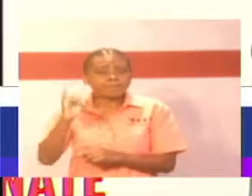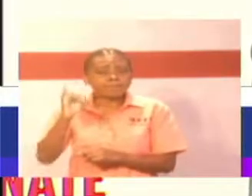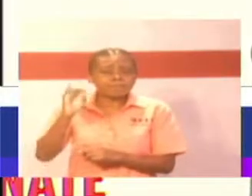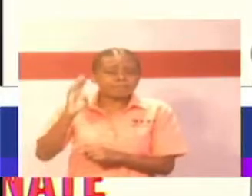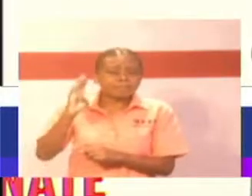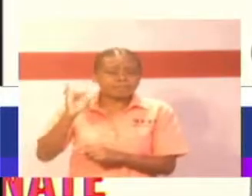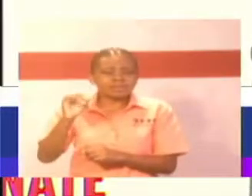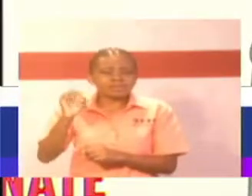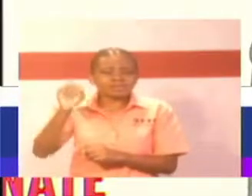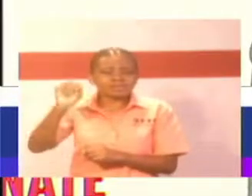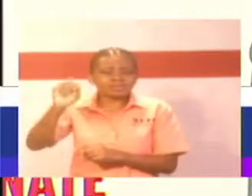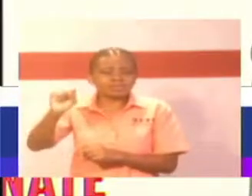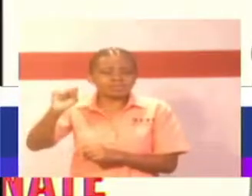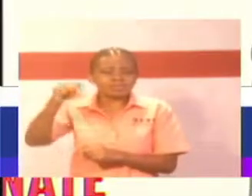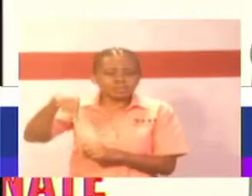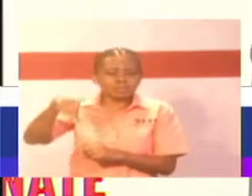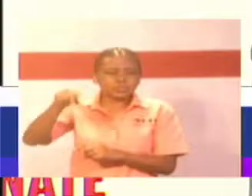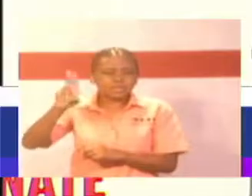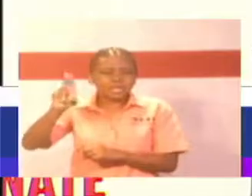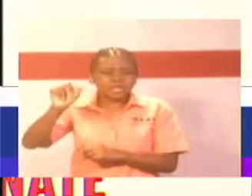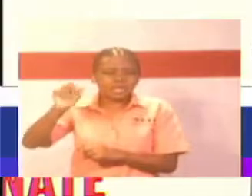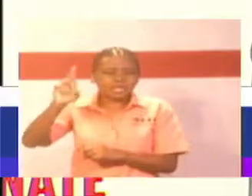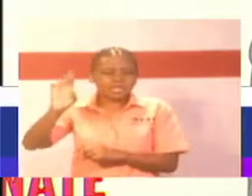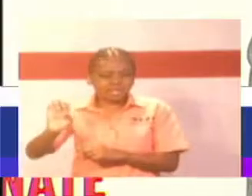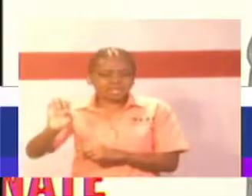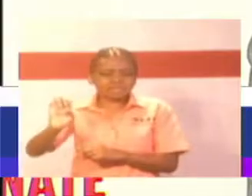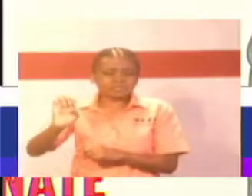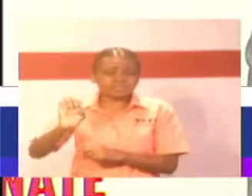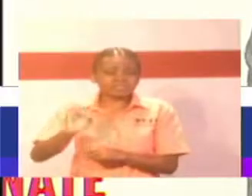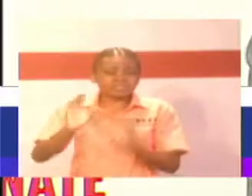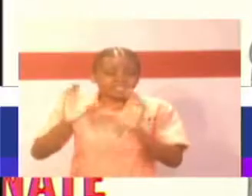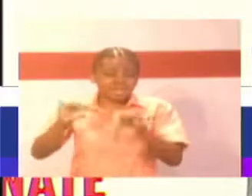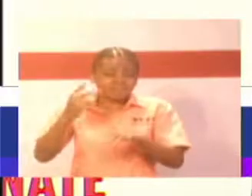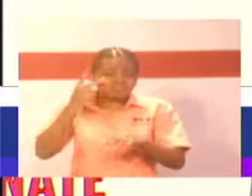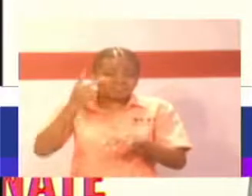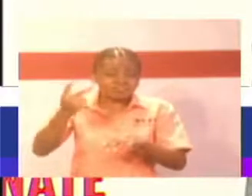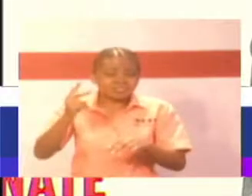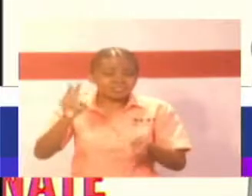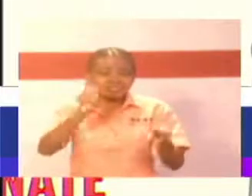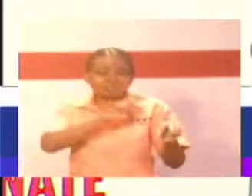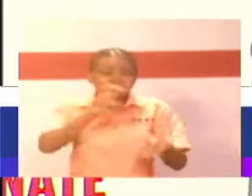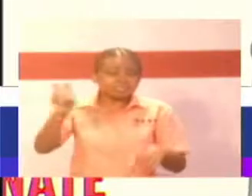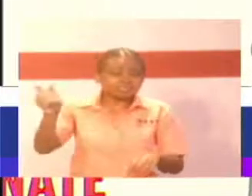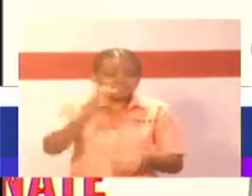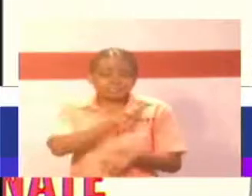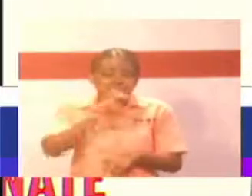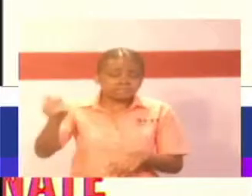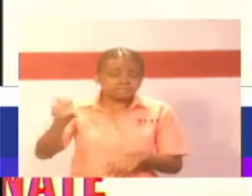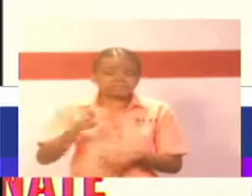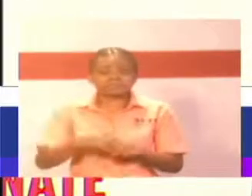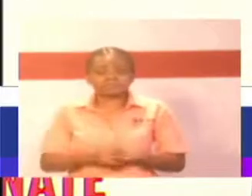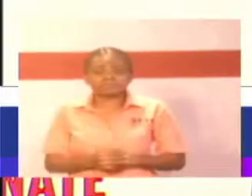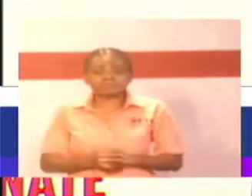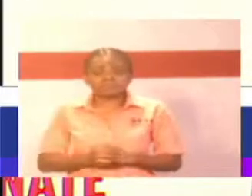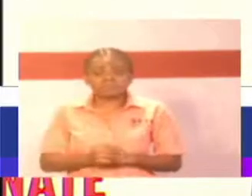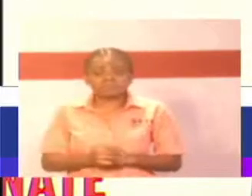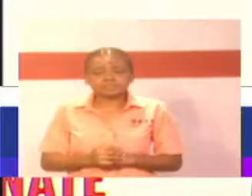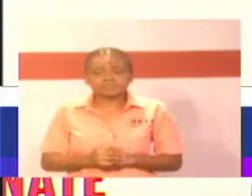Grande Civic Center, you can look out for our shuttle service to take you to and from the